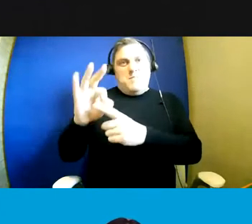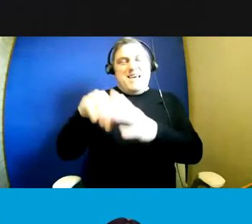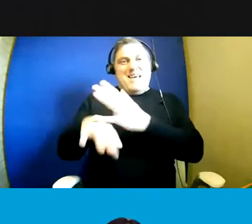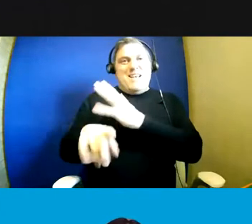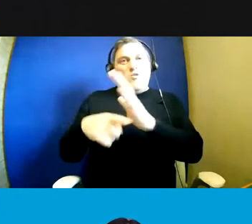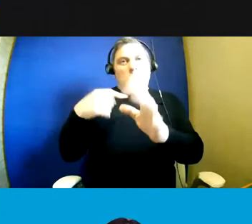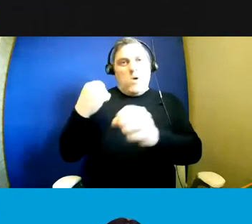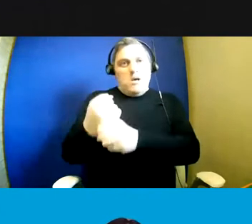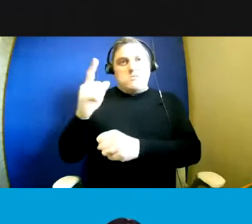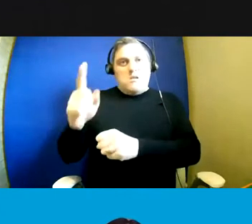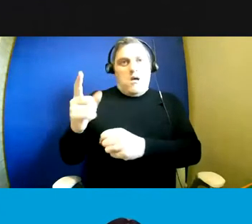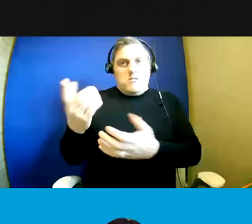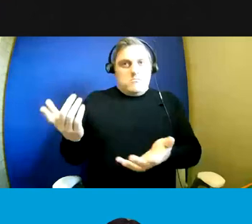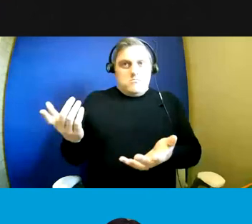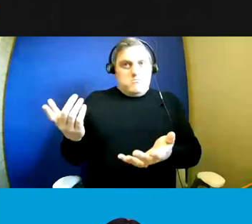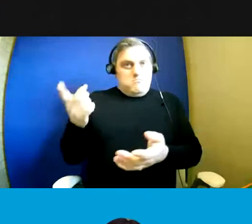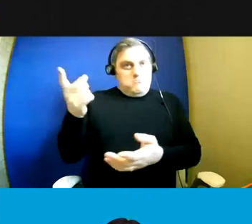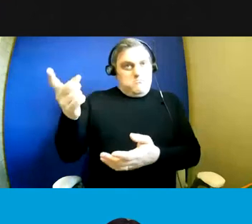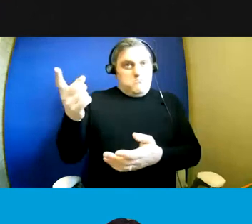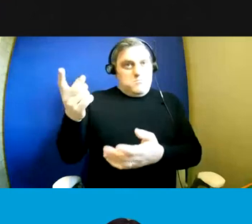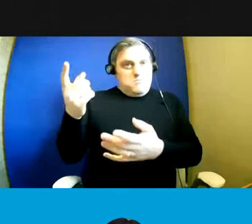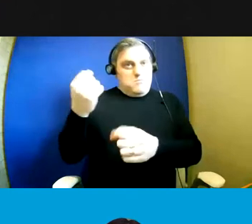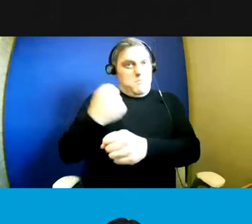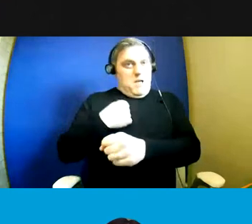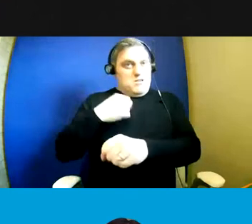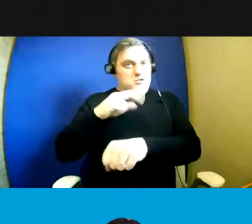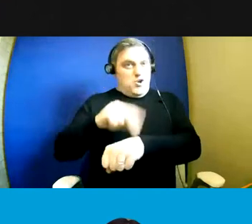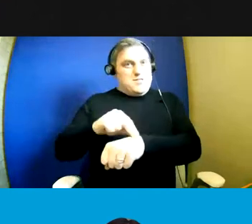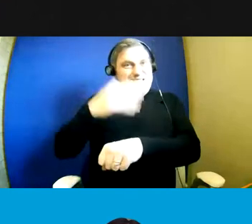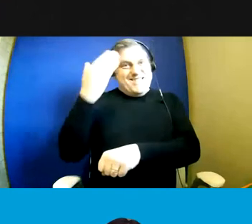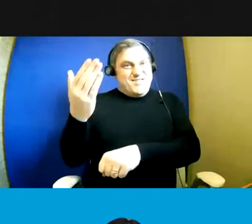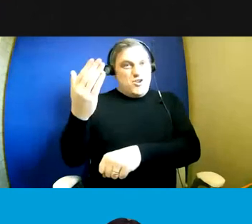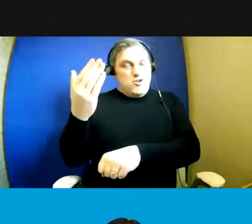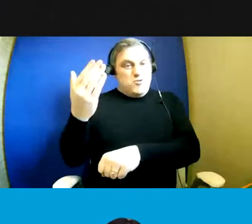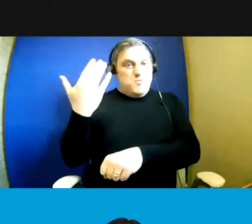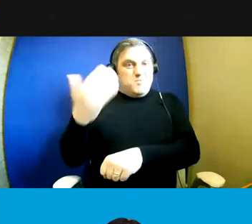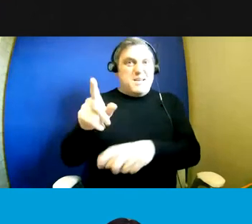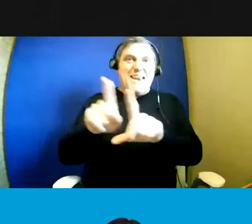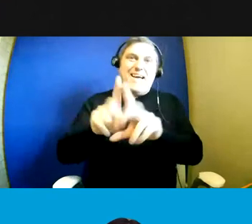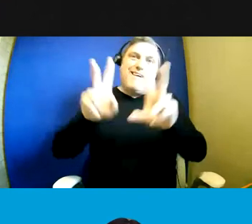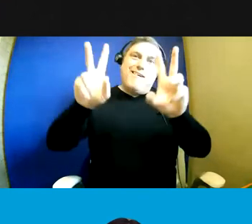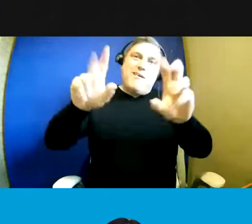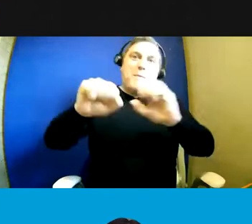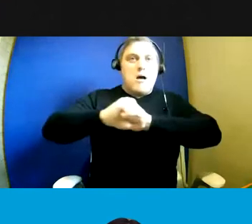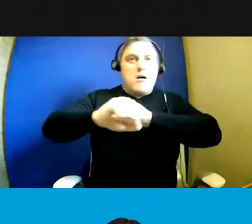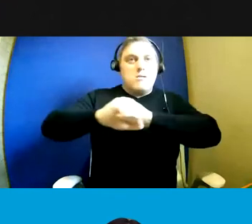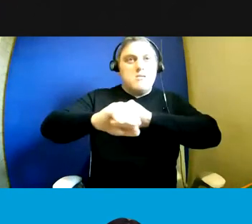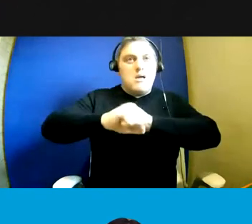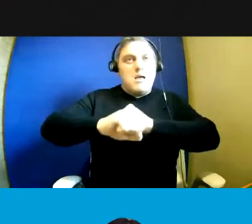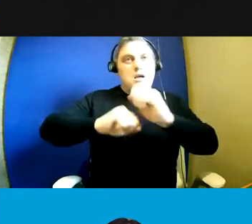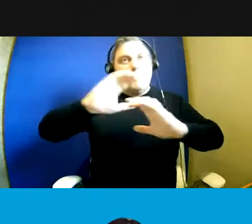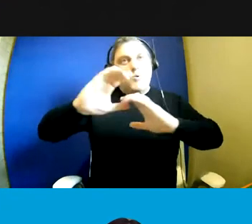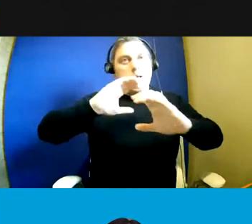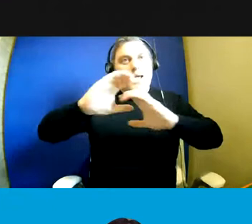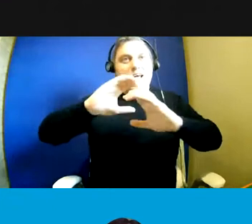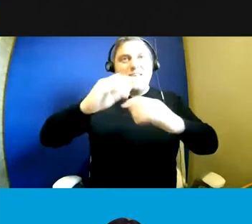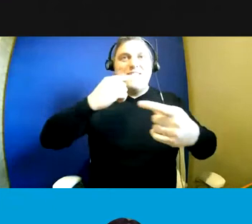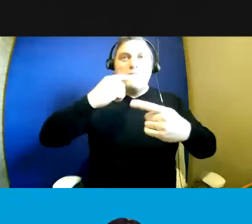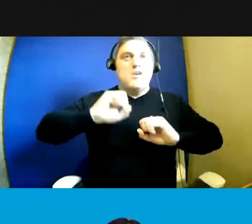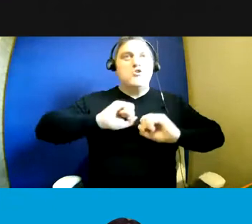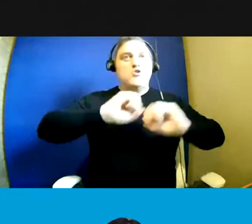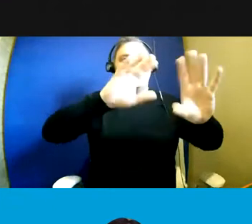in October, but the surgery wasn't aware. Has some work been done around marketing or communicating that out to